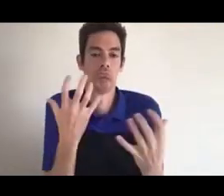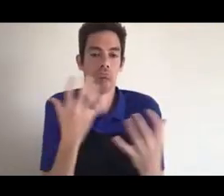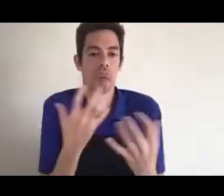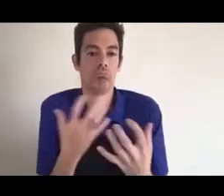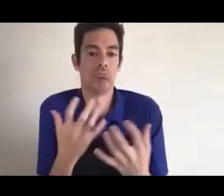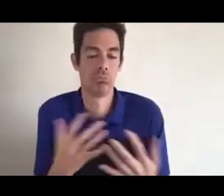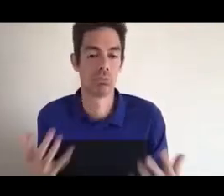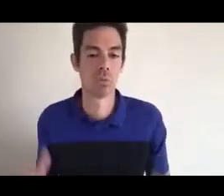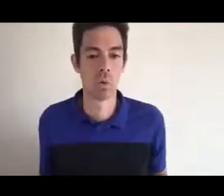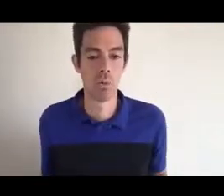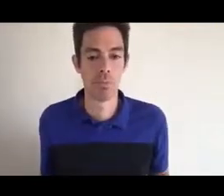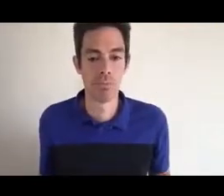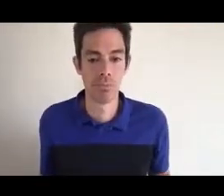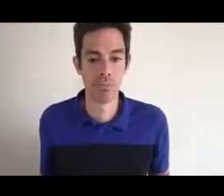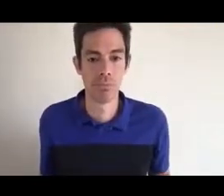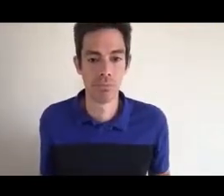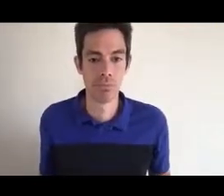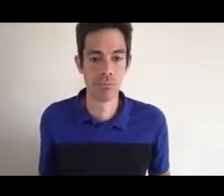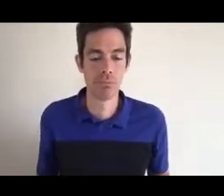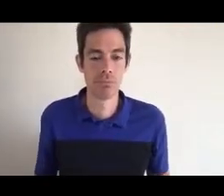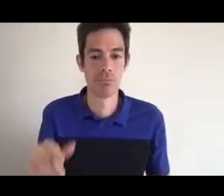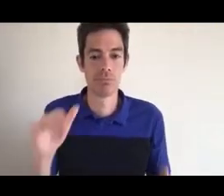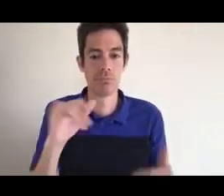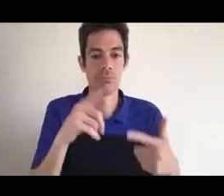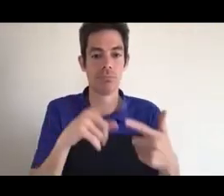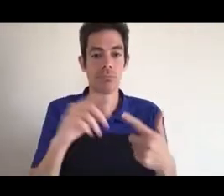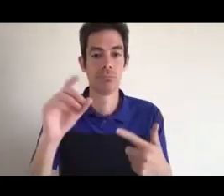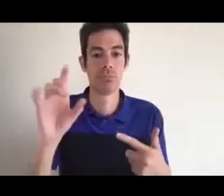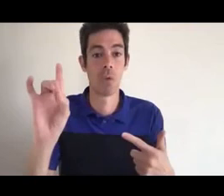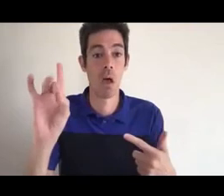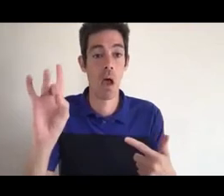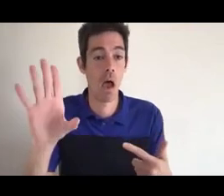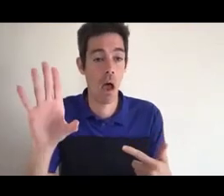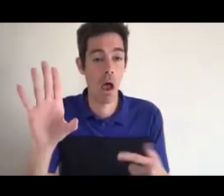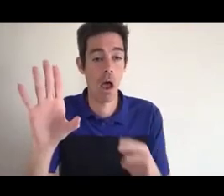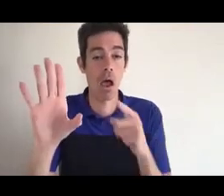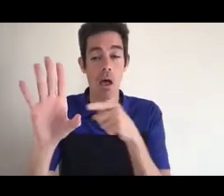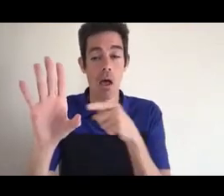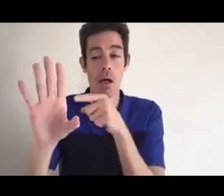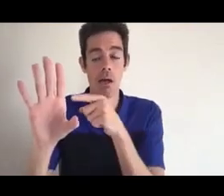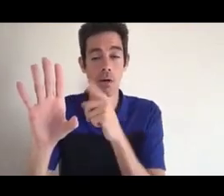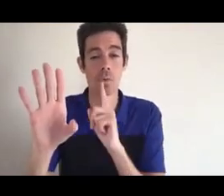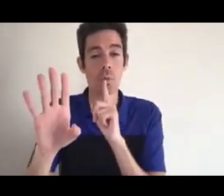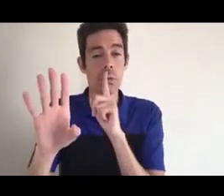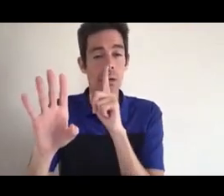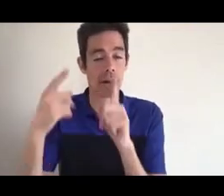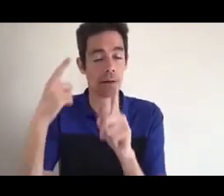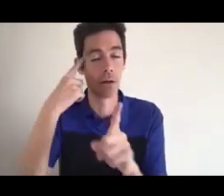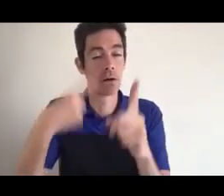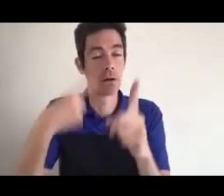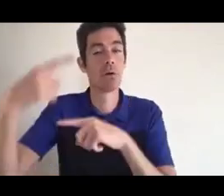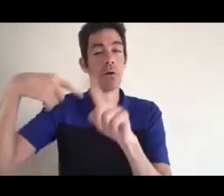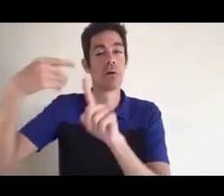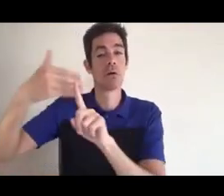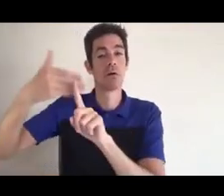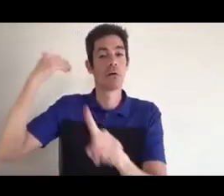amazing. You know, it's not something that's just simple, but it's just exceptionally with completion.